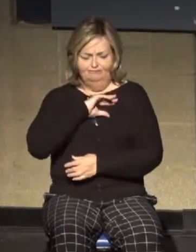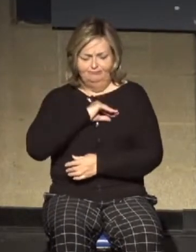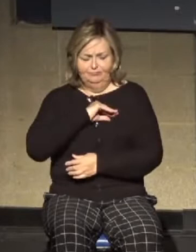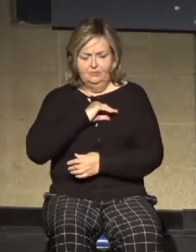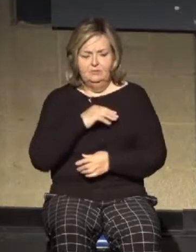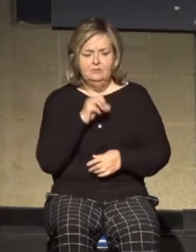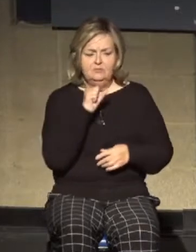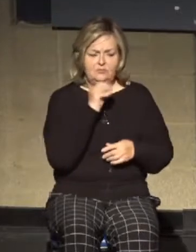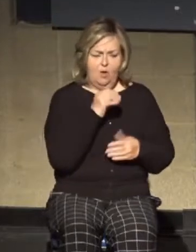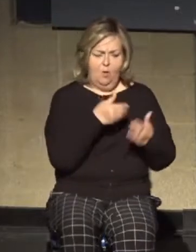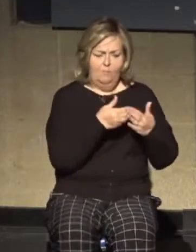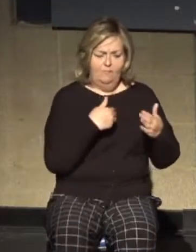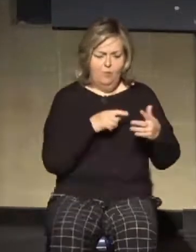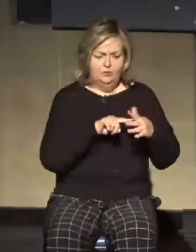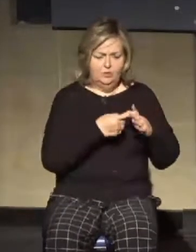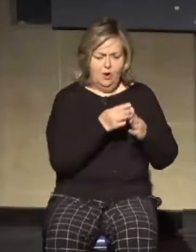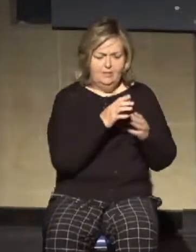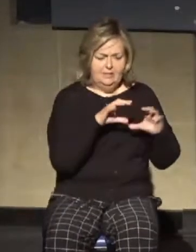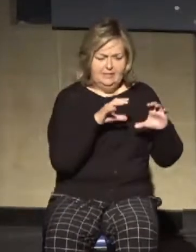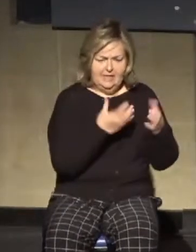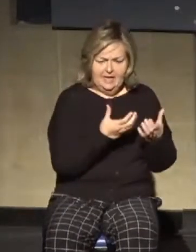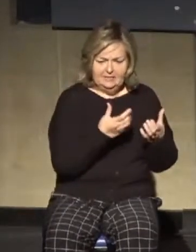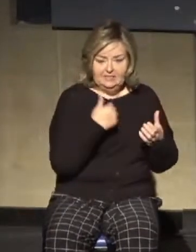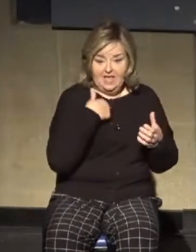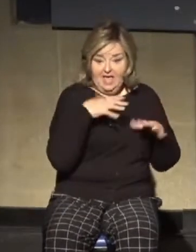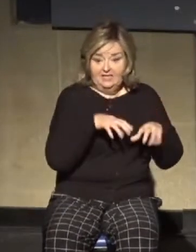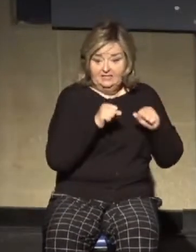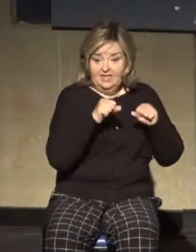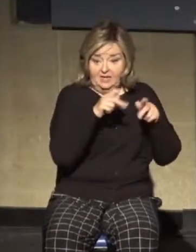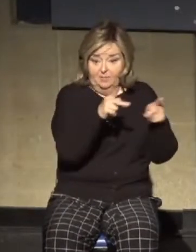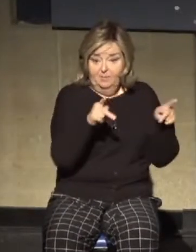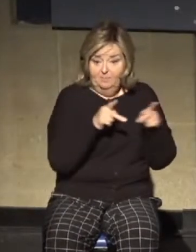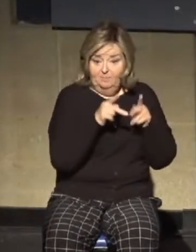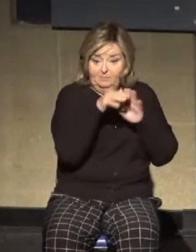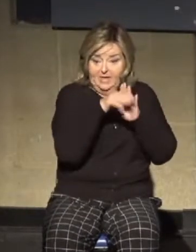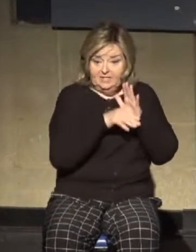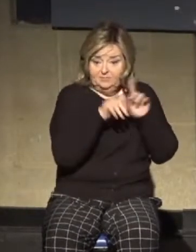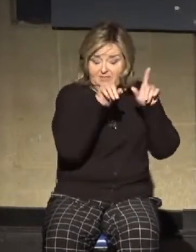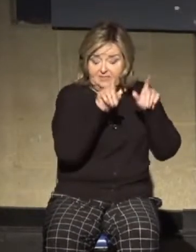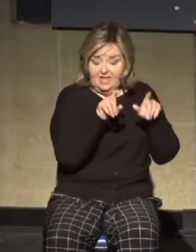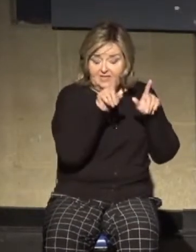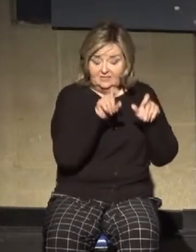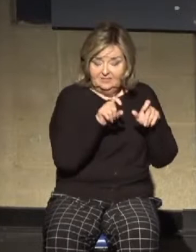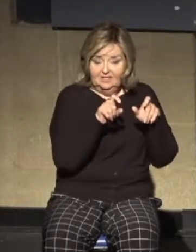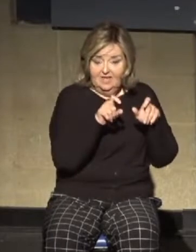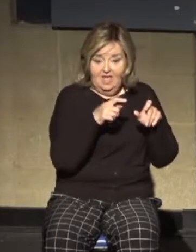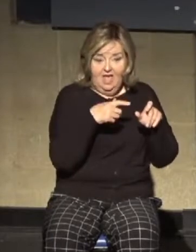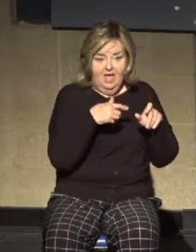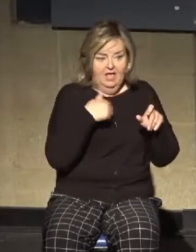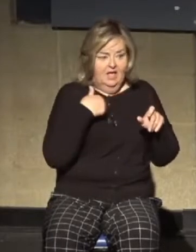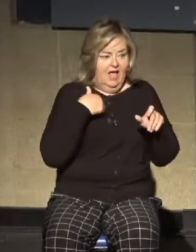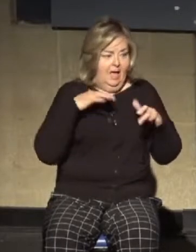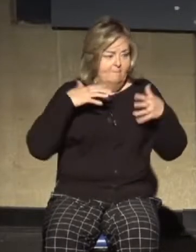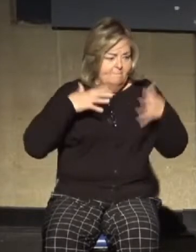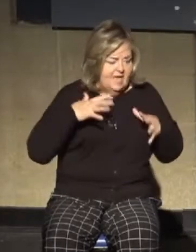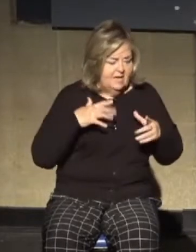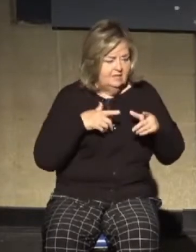Before I could actually start classes, though, I had to take a placement test. And I absolutely